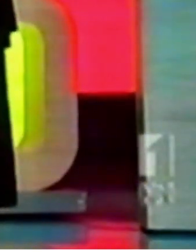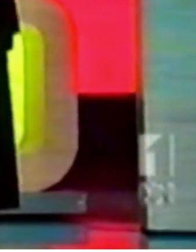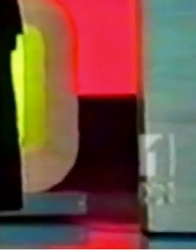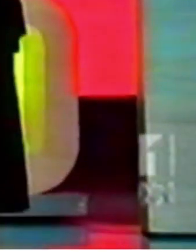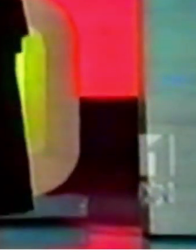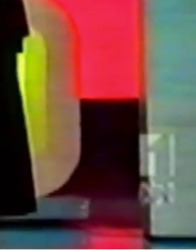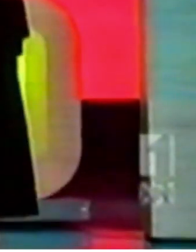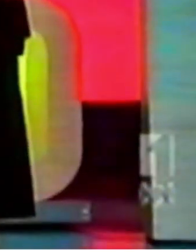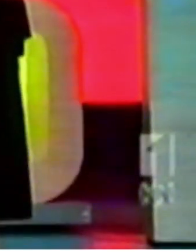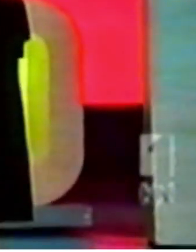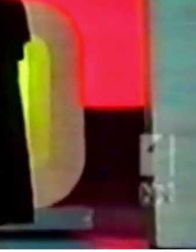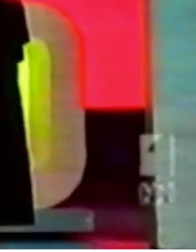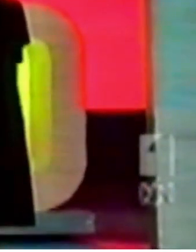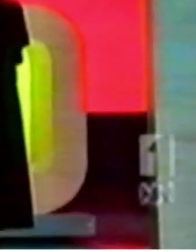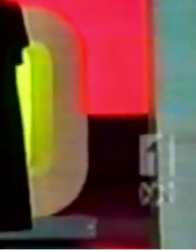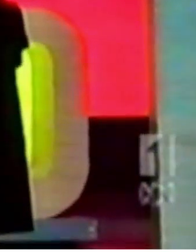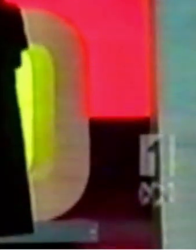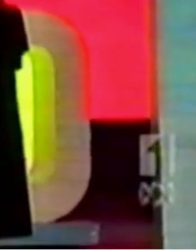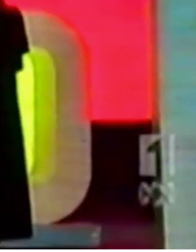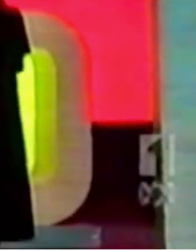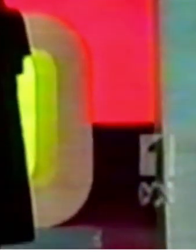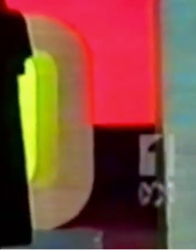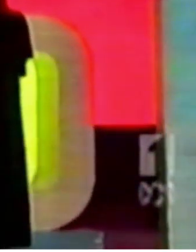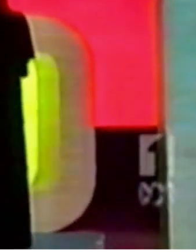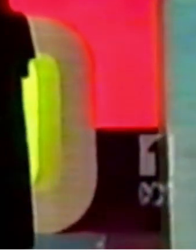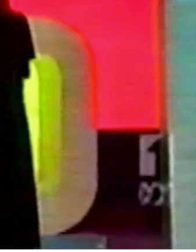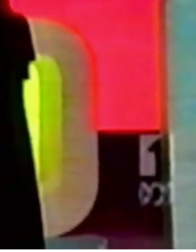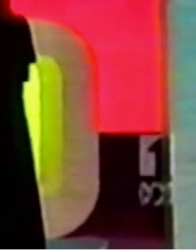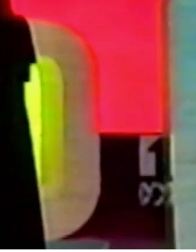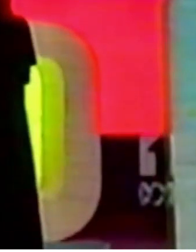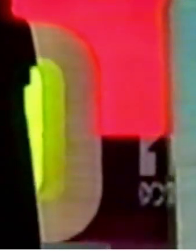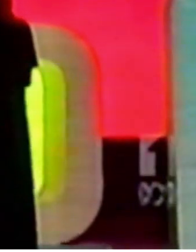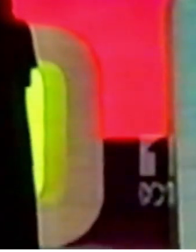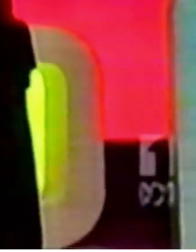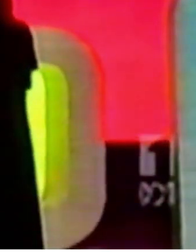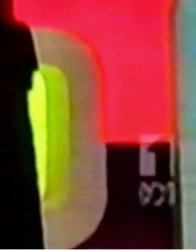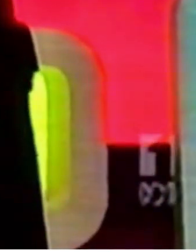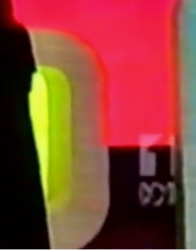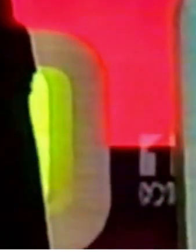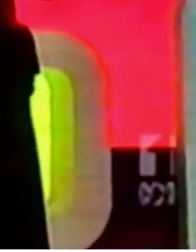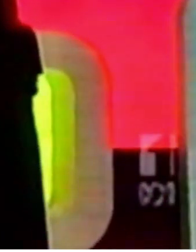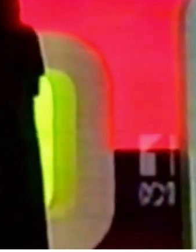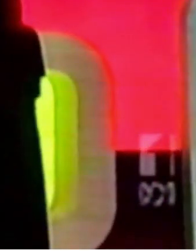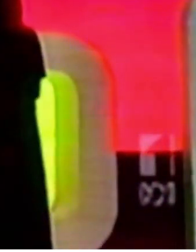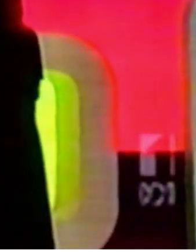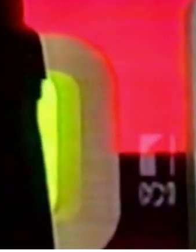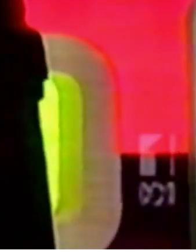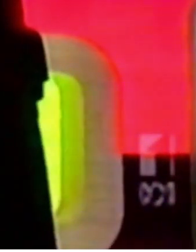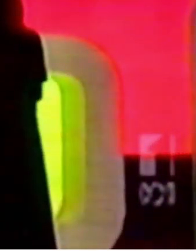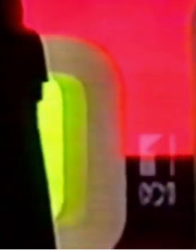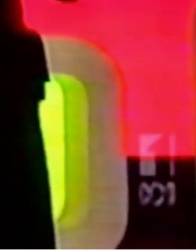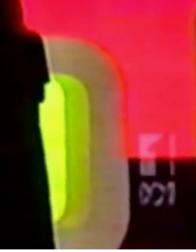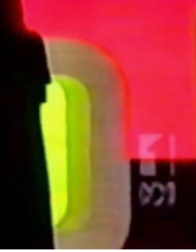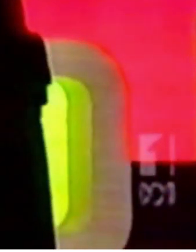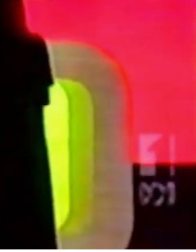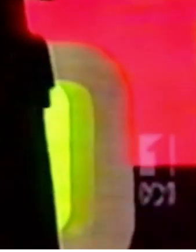Now, this is our Access and Ability Special. Tonight we want to show you some of the ways Australian inventors are improving the quality of life of